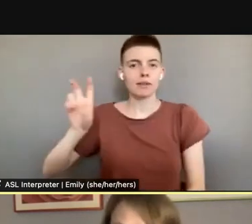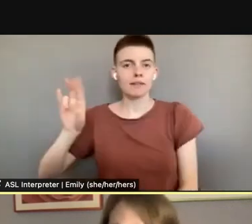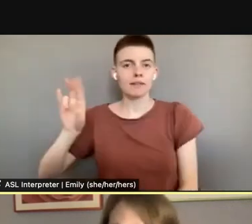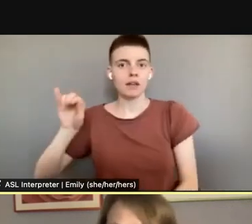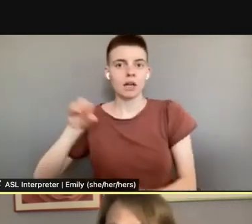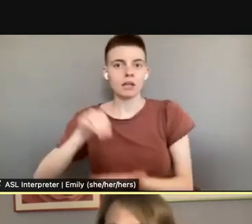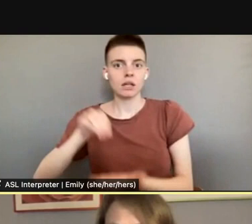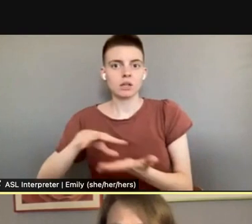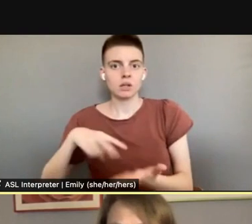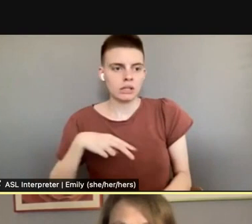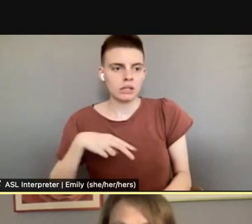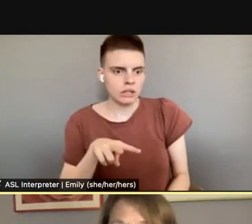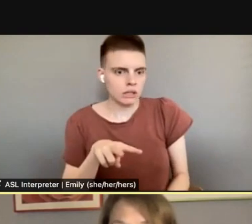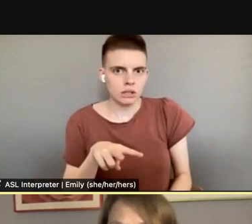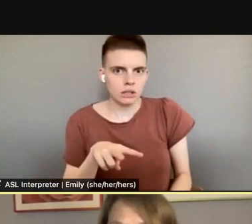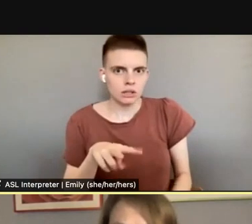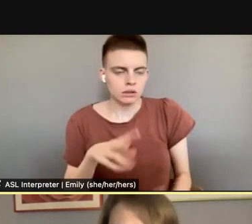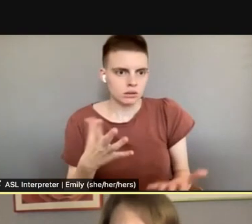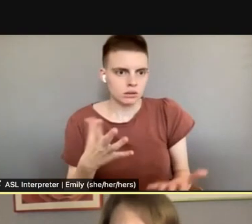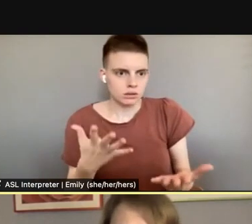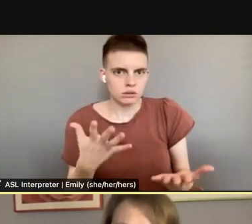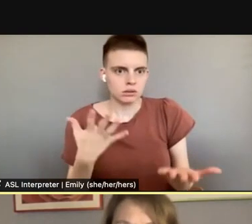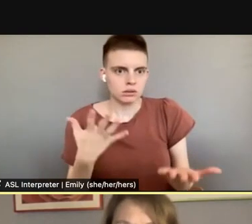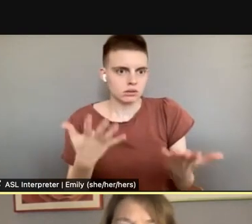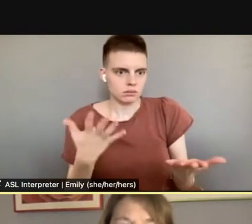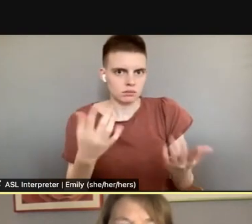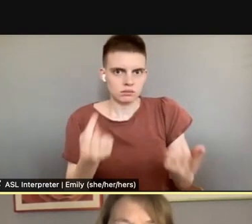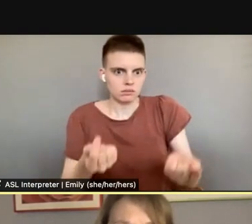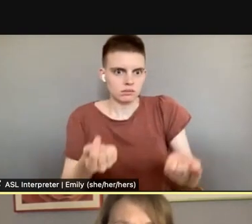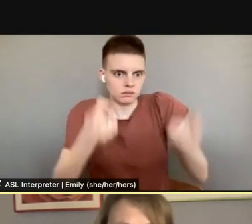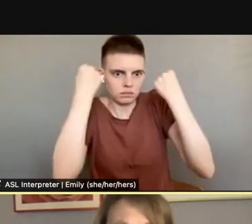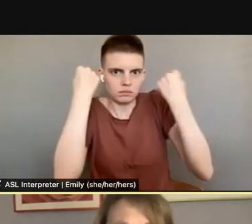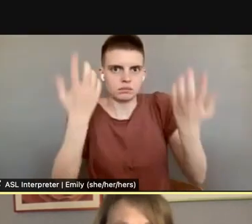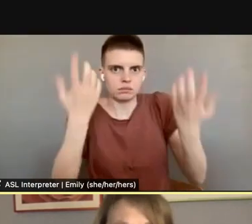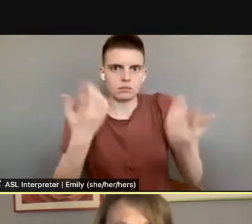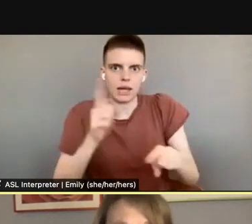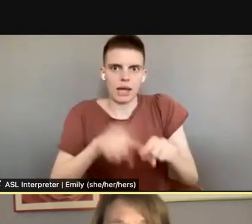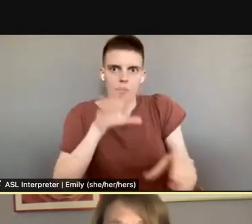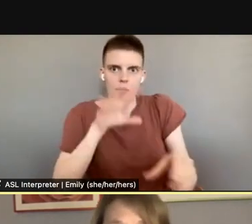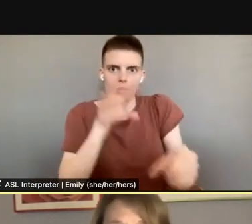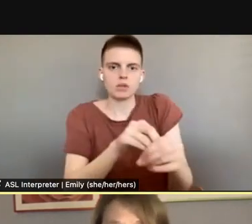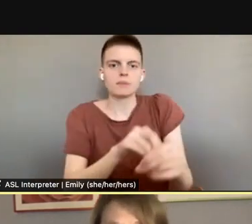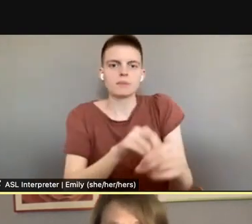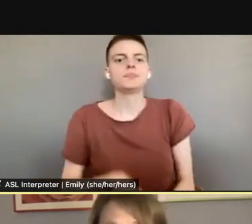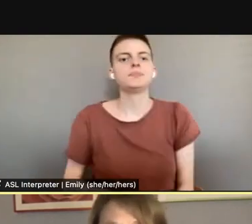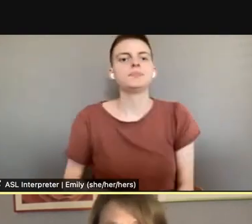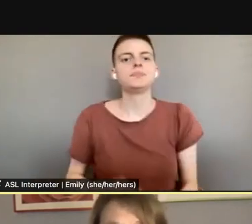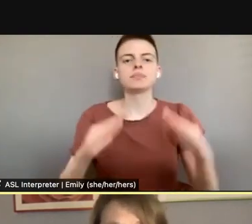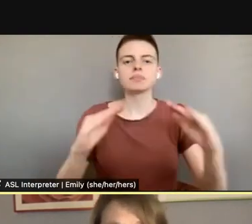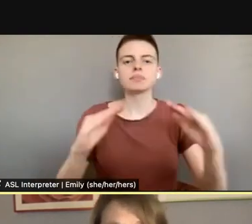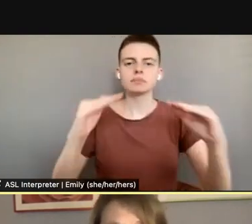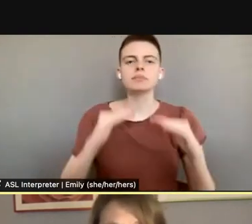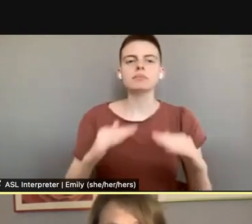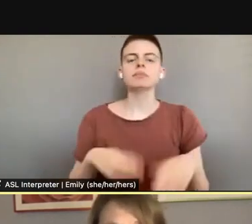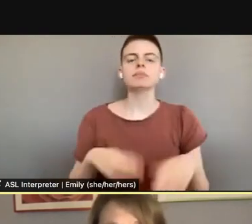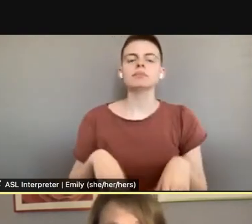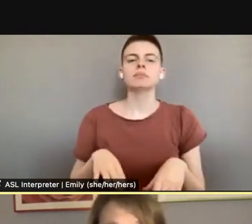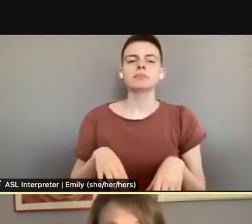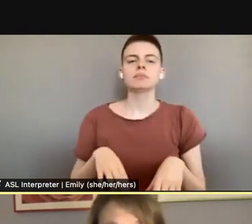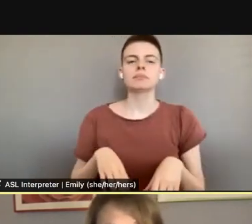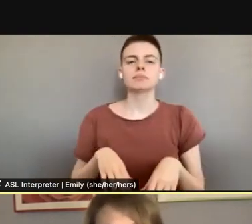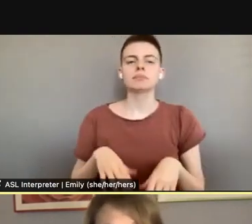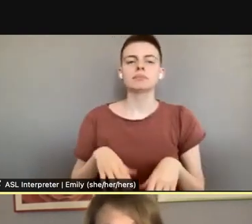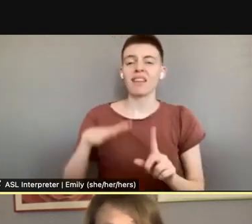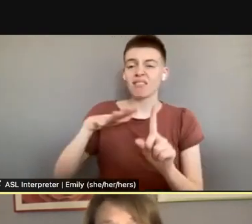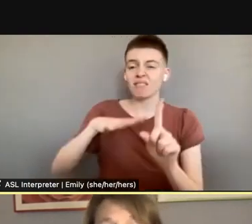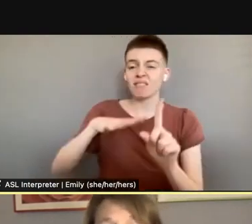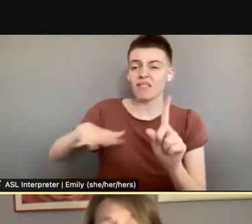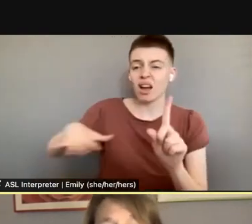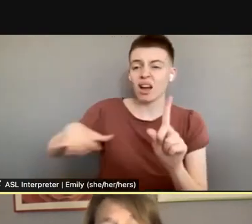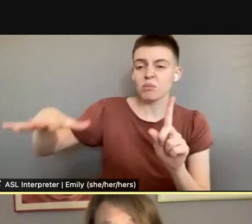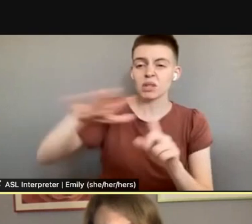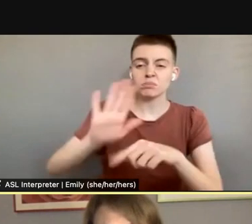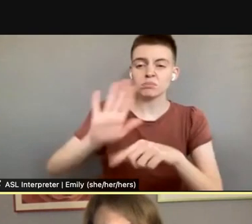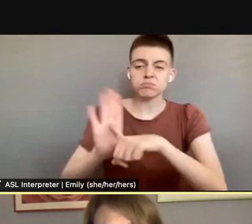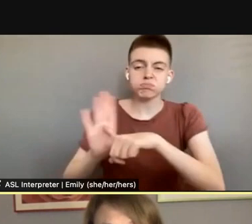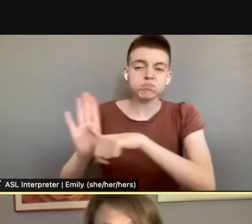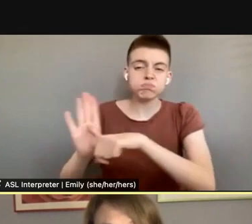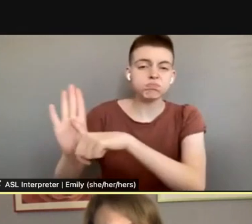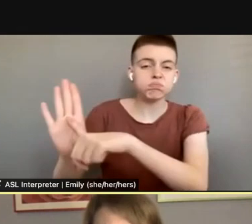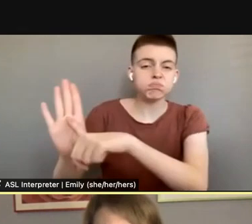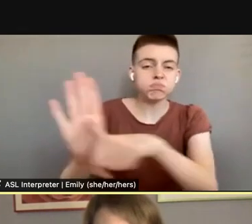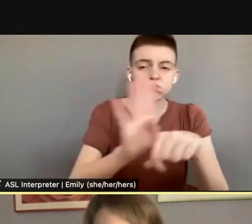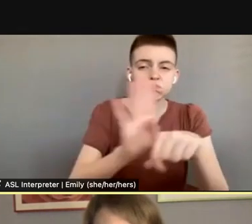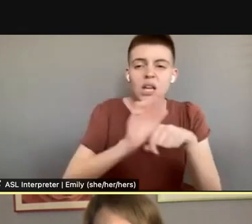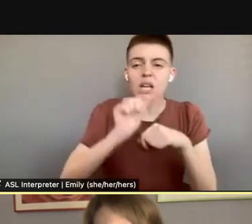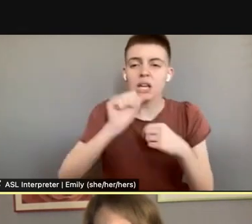out. I don't know what this is. Busy or unfamiliar environments cannot be easily understood or